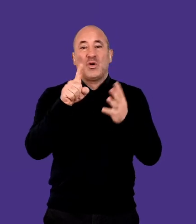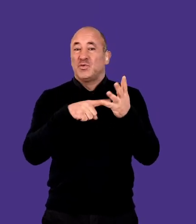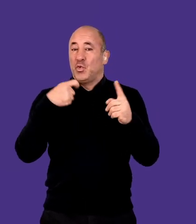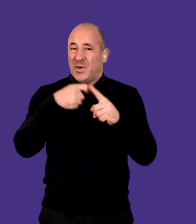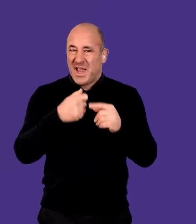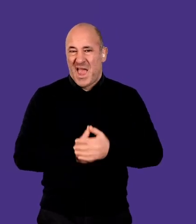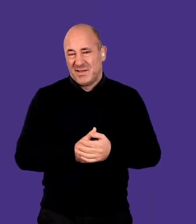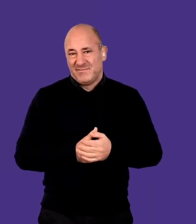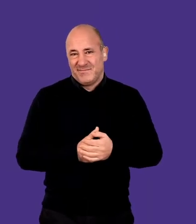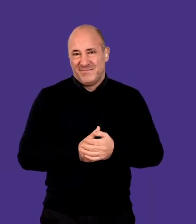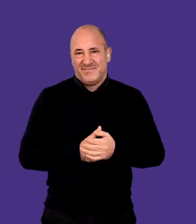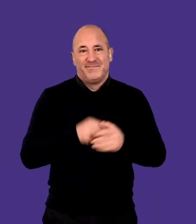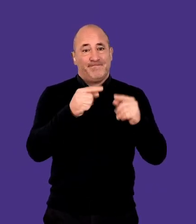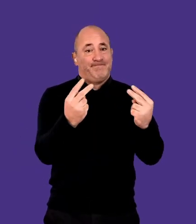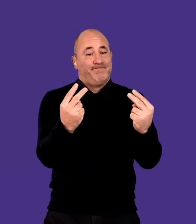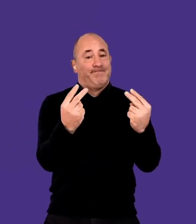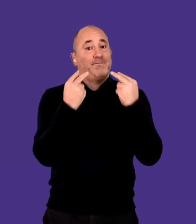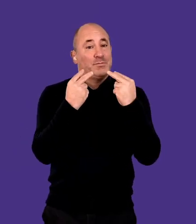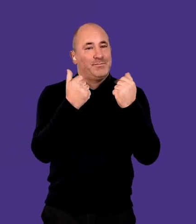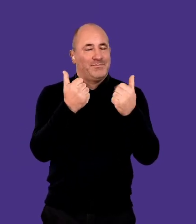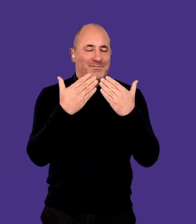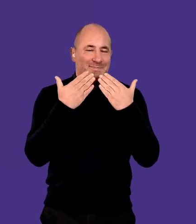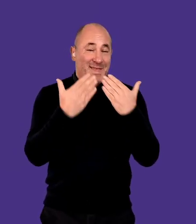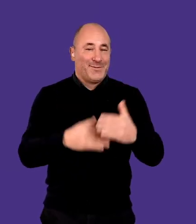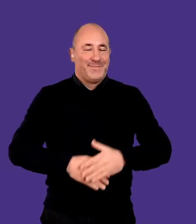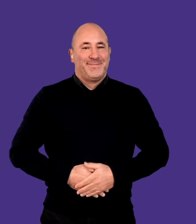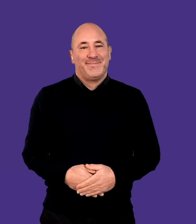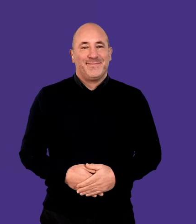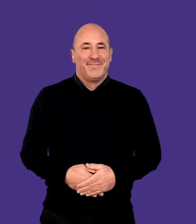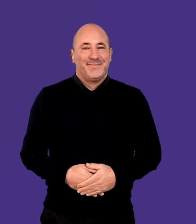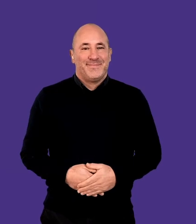www.artscouncil.org.uk. Thank you for watching and listening.